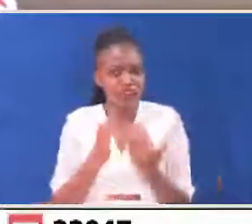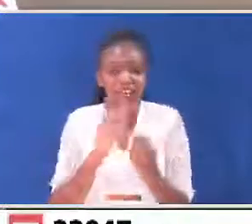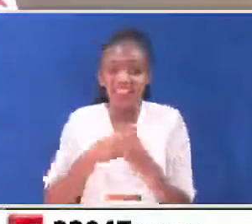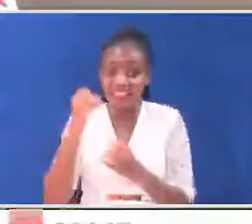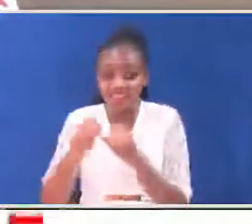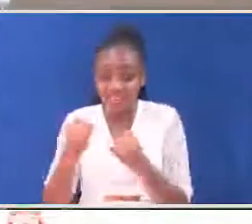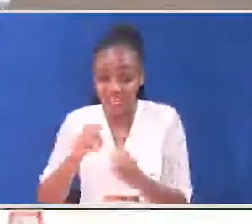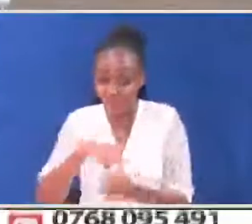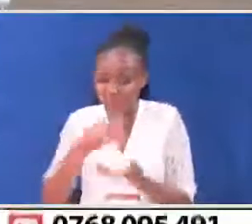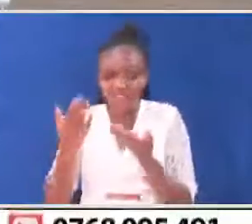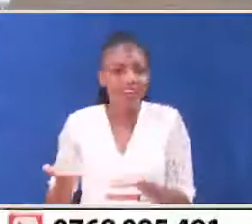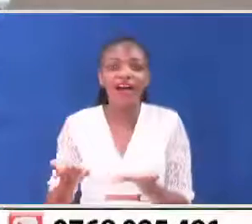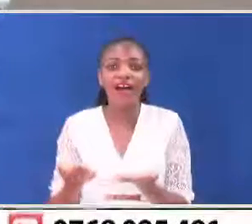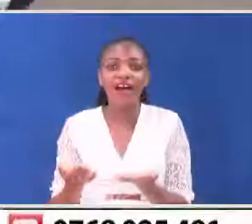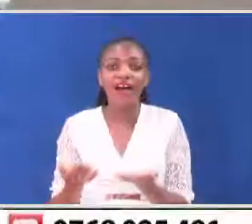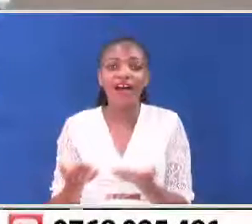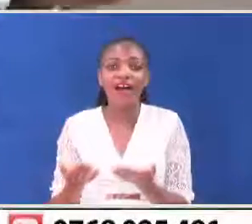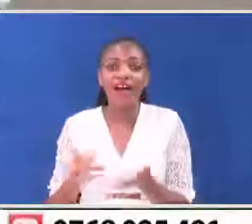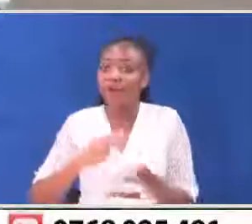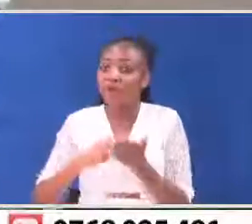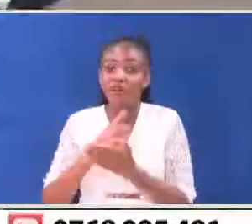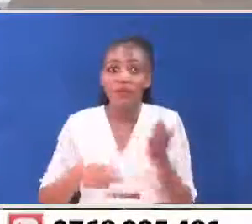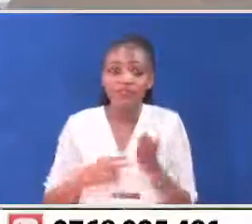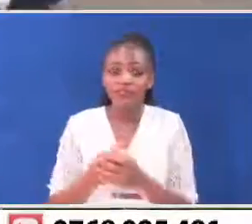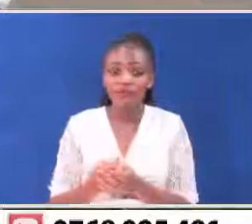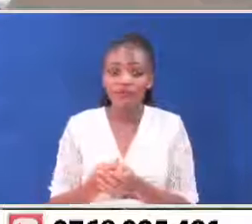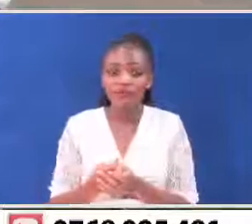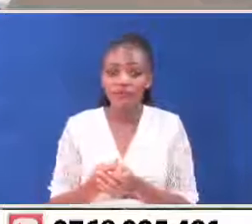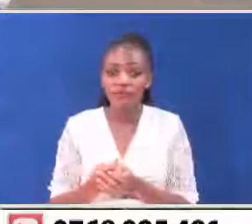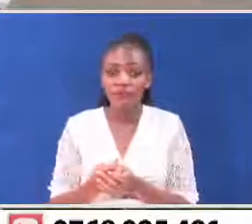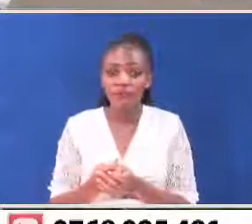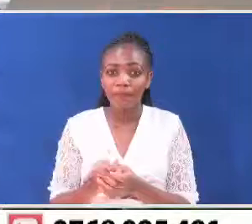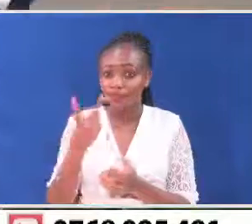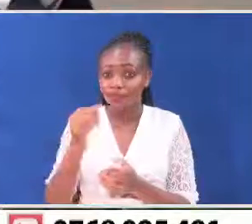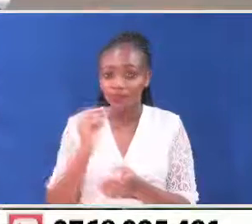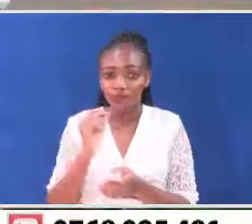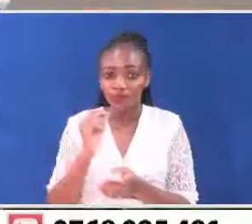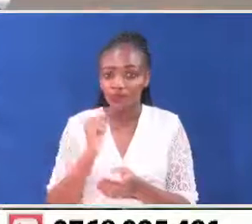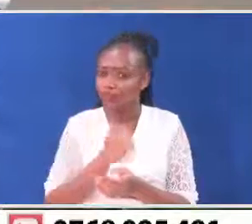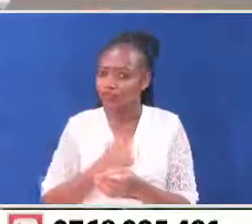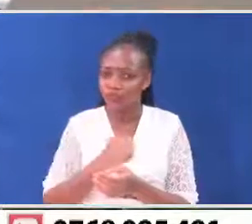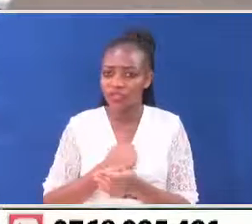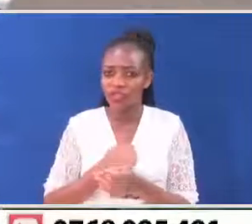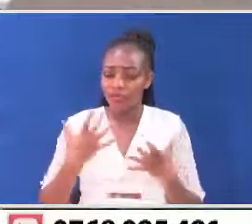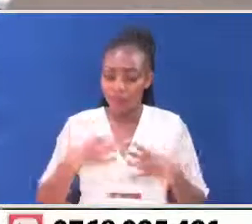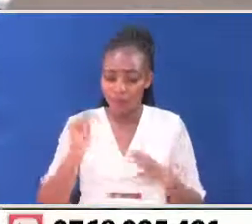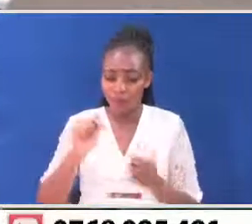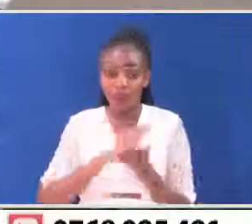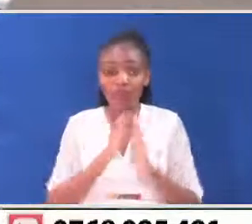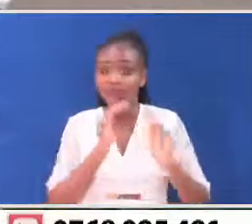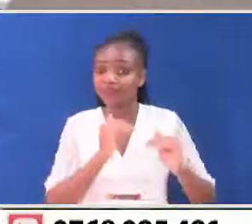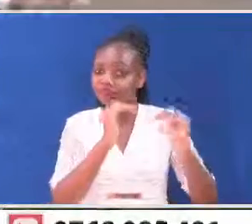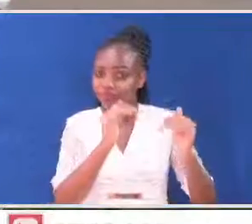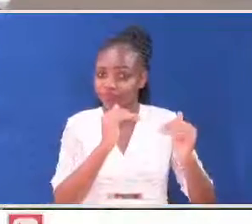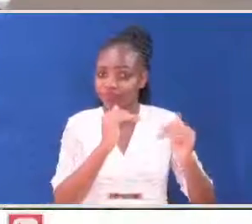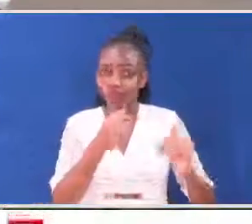finally, here we are. So 2022 is going to be for only those people who are going to survive COVID. As we talk